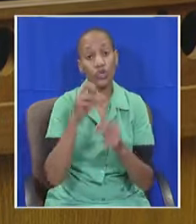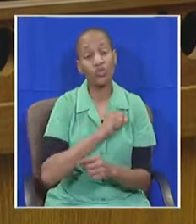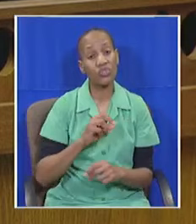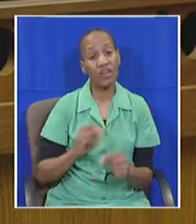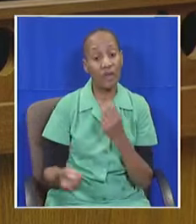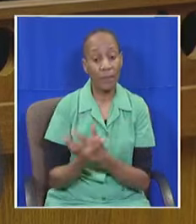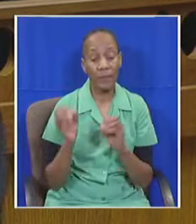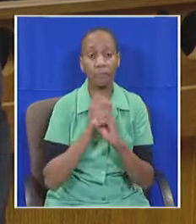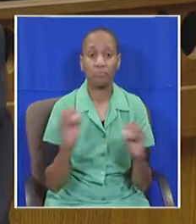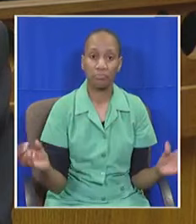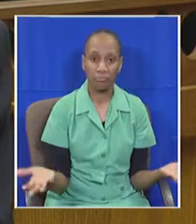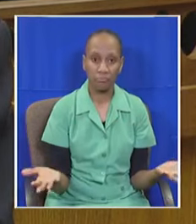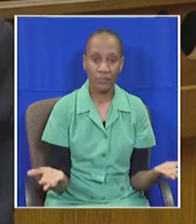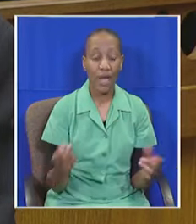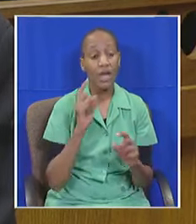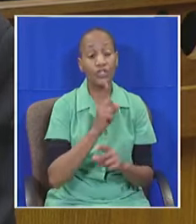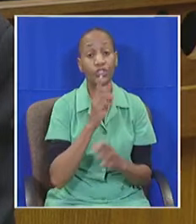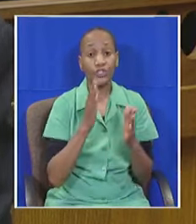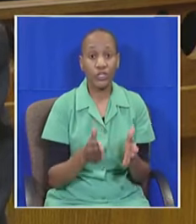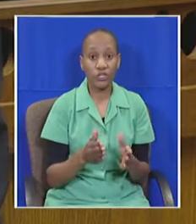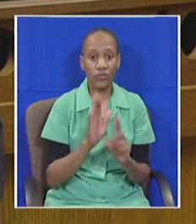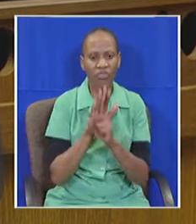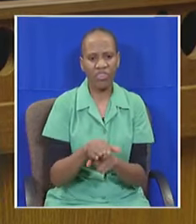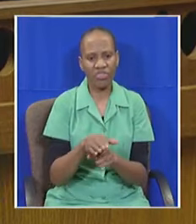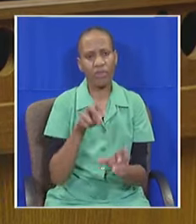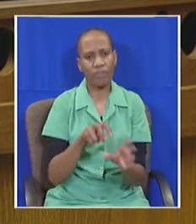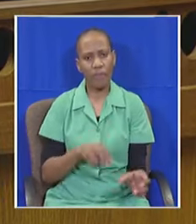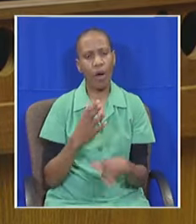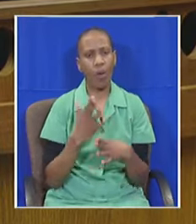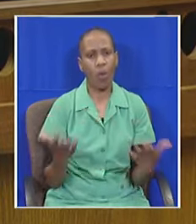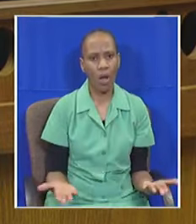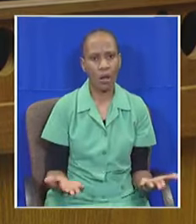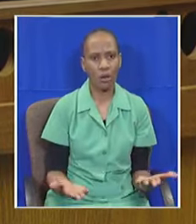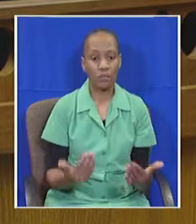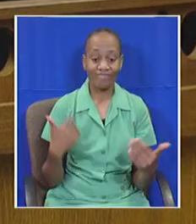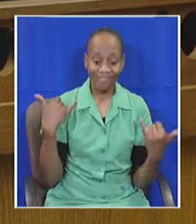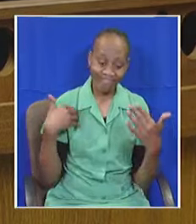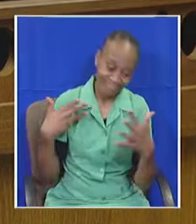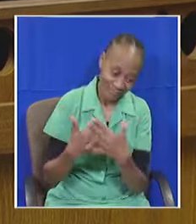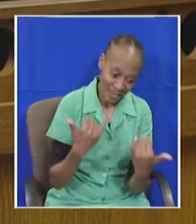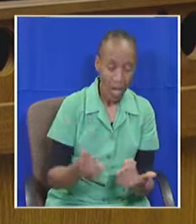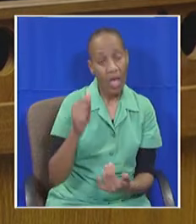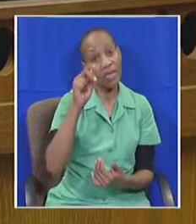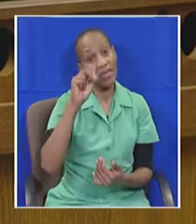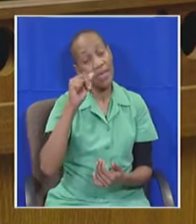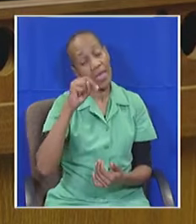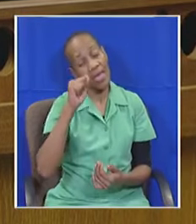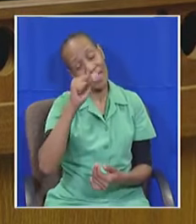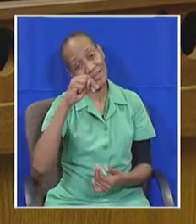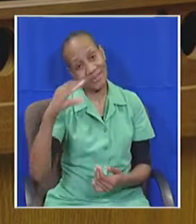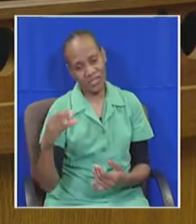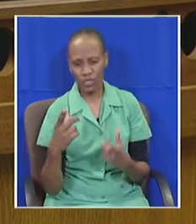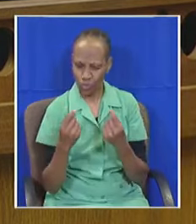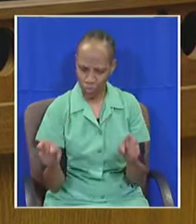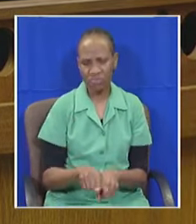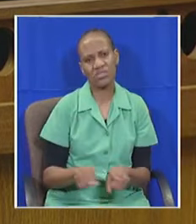is to be noted that experienced teachers were also forced out of their profession. Since then, the ANC has been treating the youth like mushrooms, feeding them a